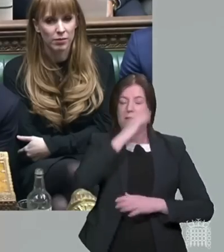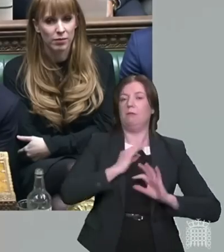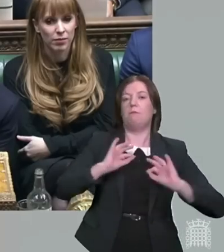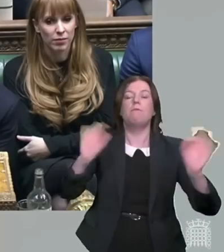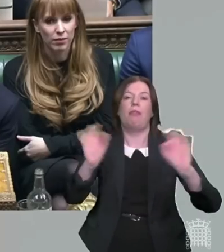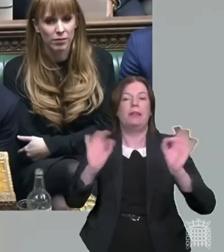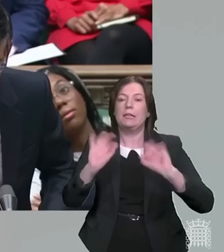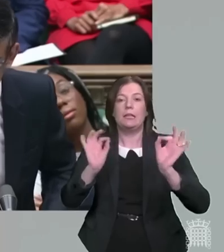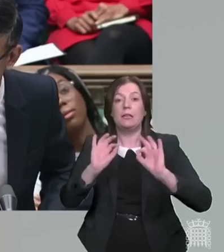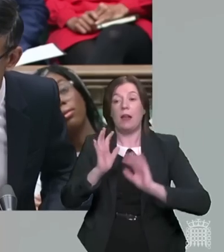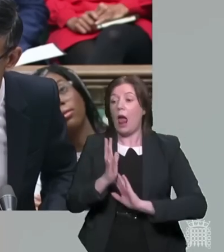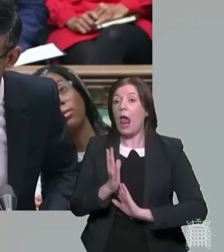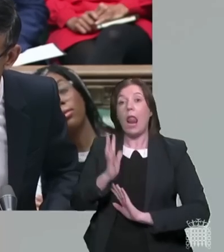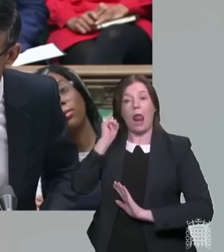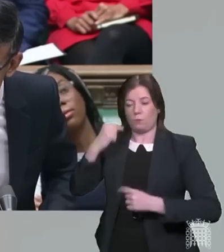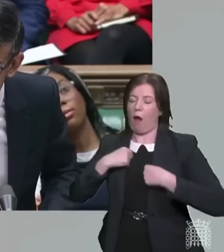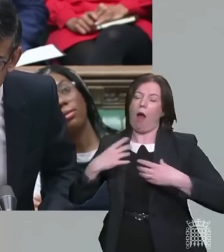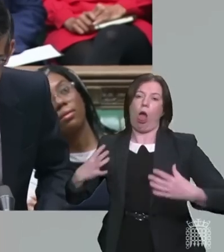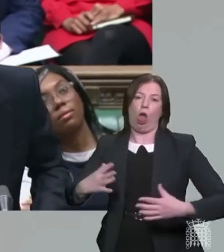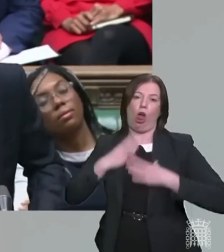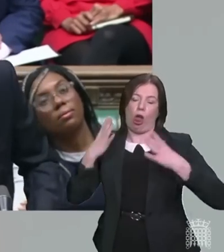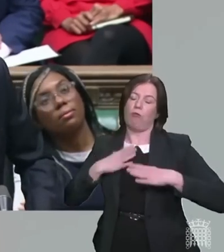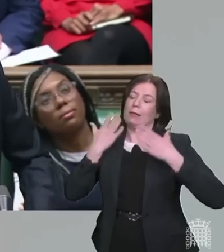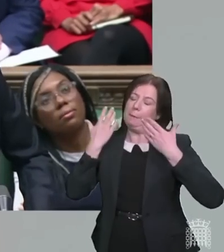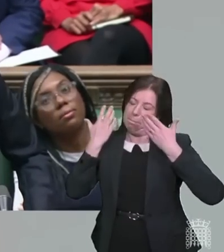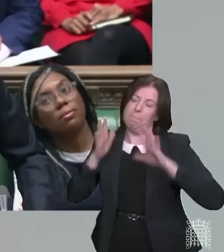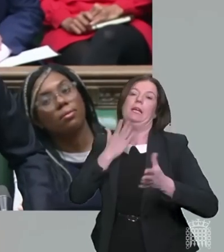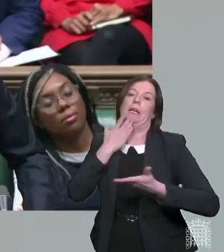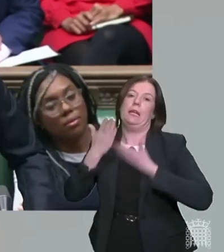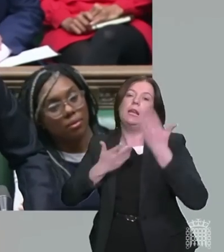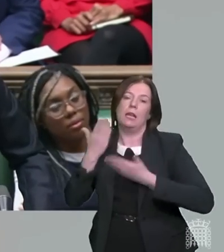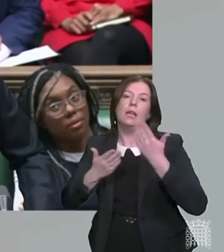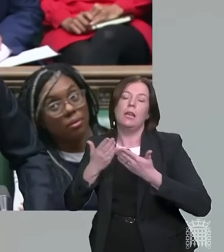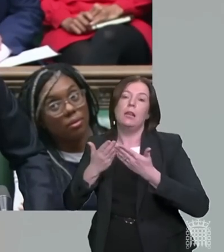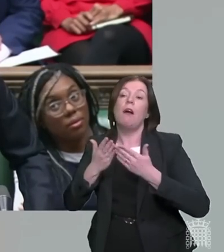I commented on this matter last week, more information has come forward.